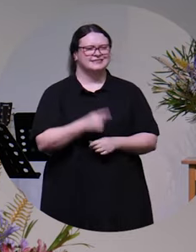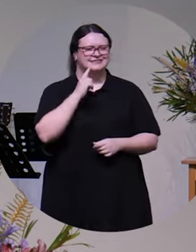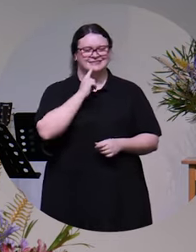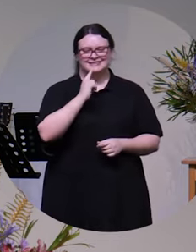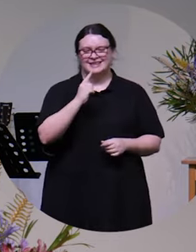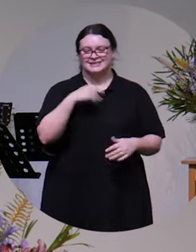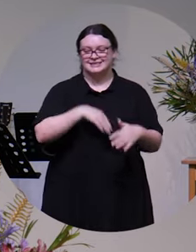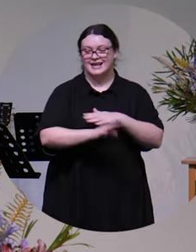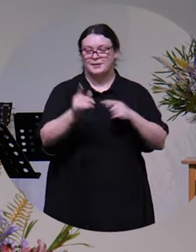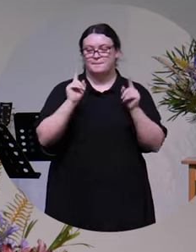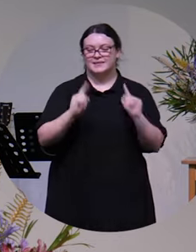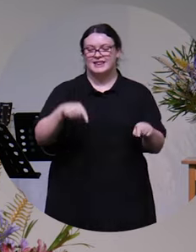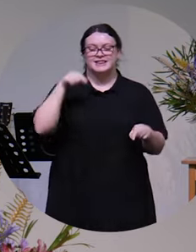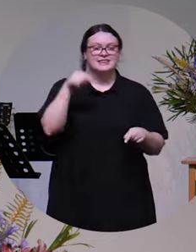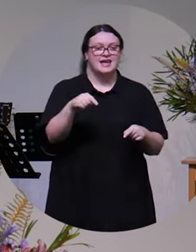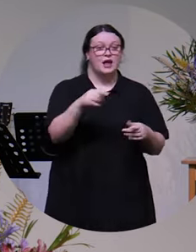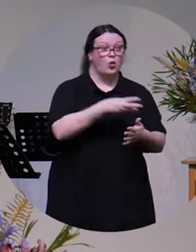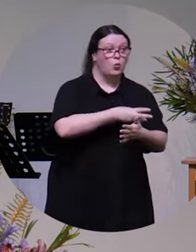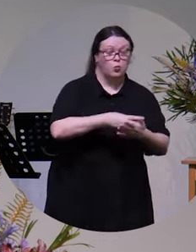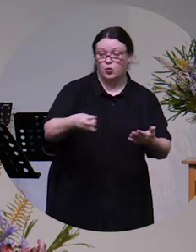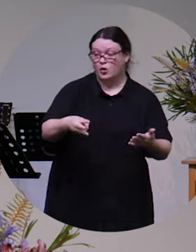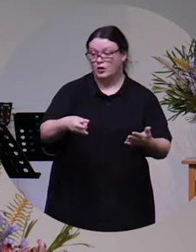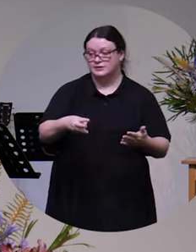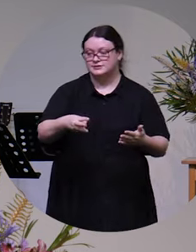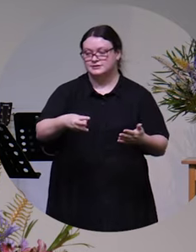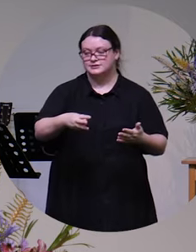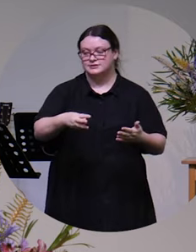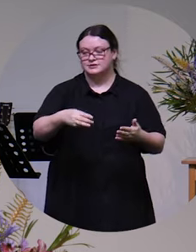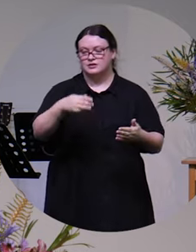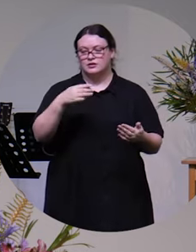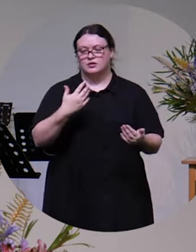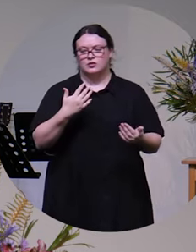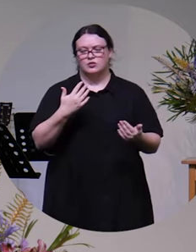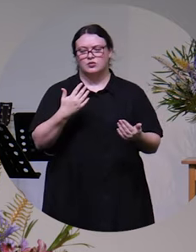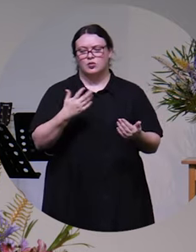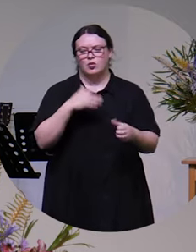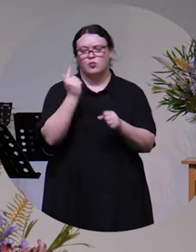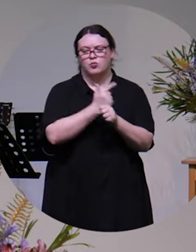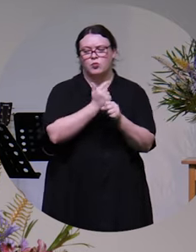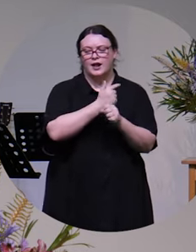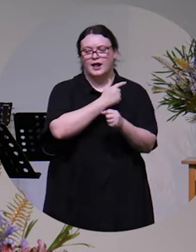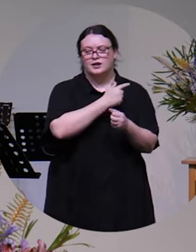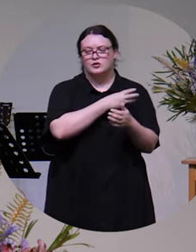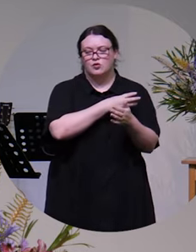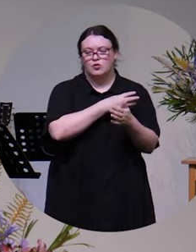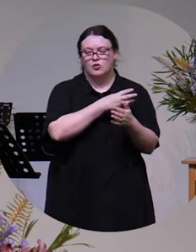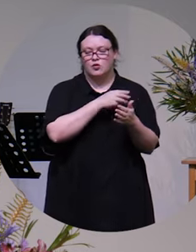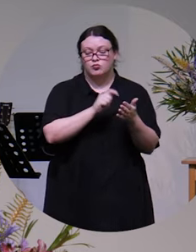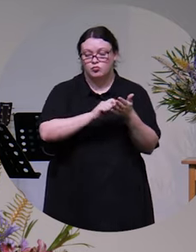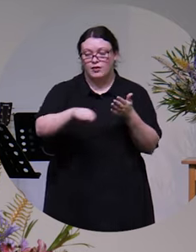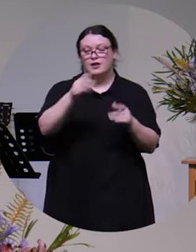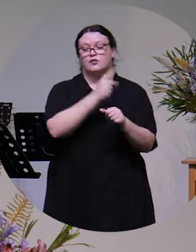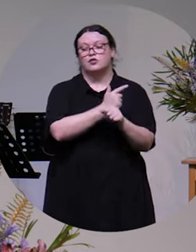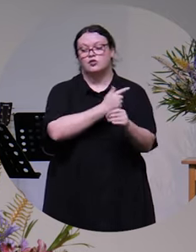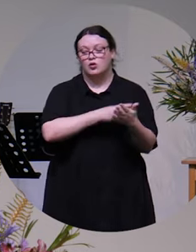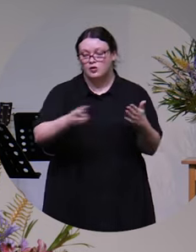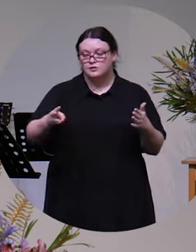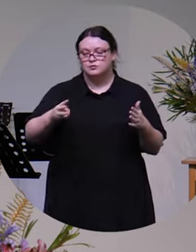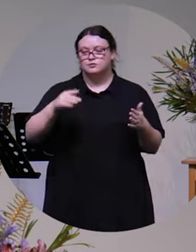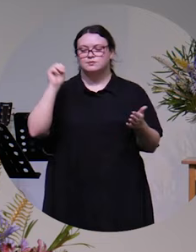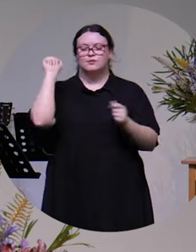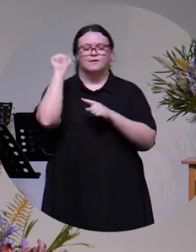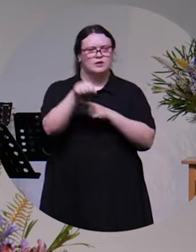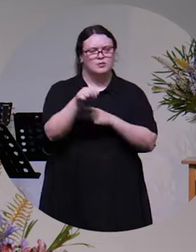affirmed in this by the writer of John's Gospel? To understand, we need to touch base with what the term